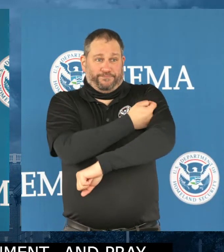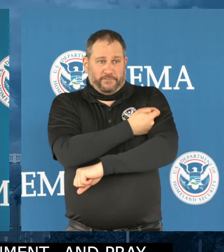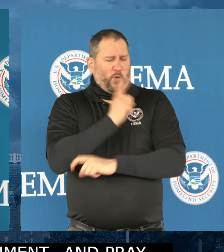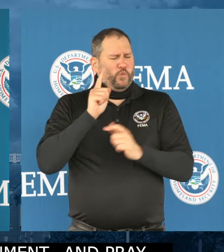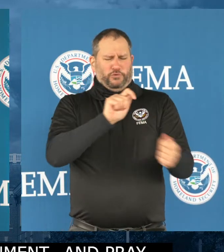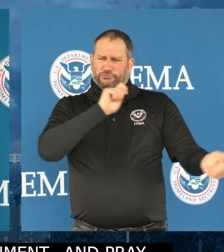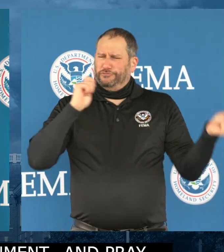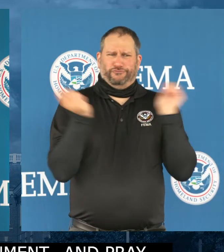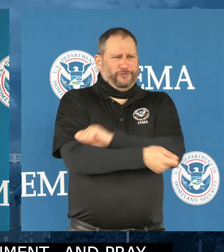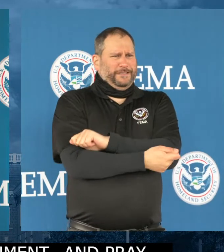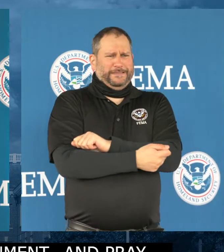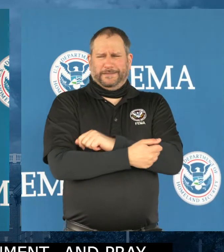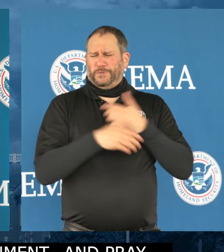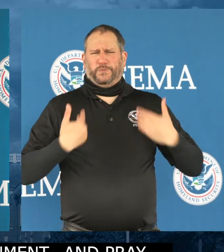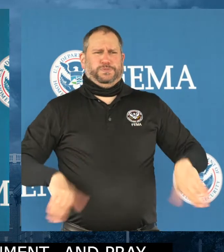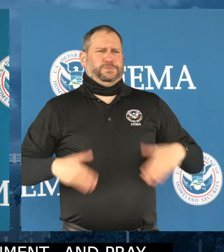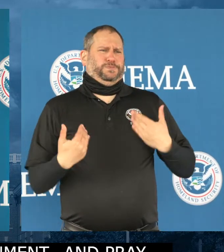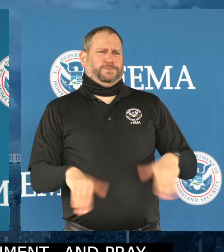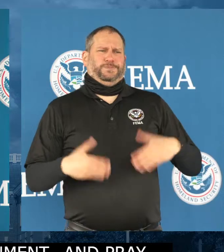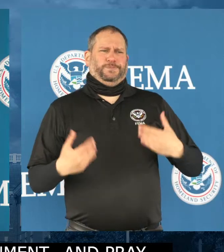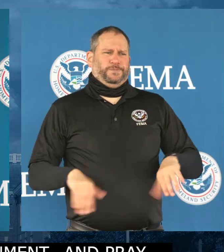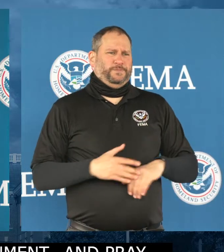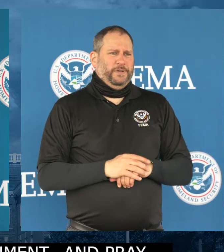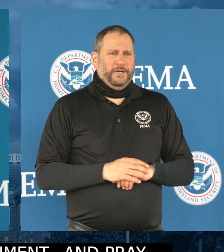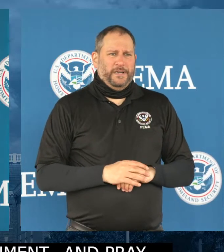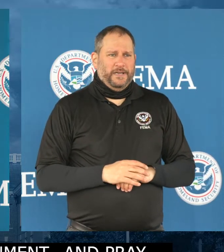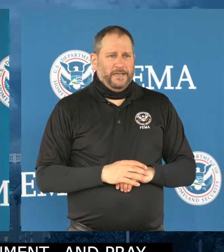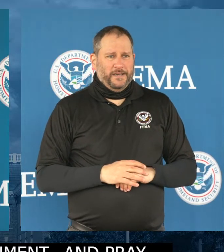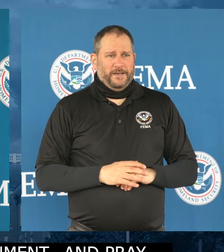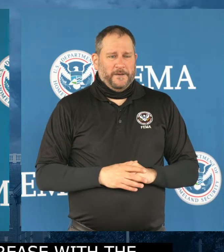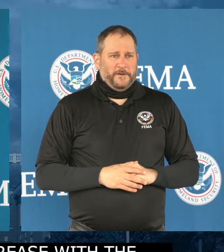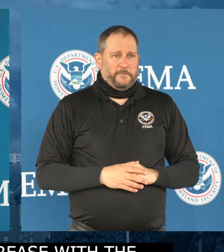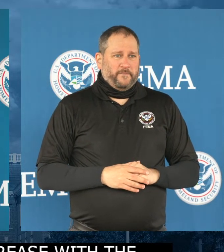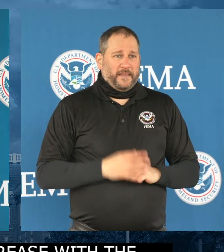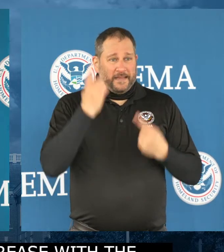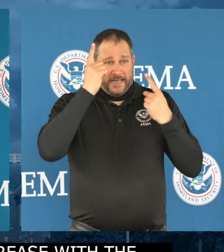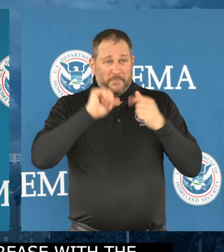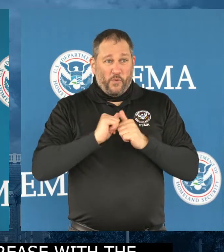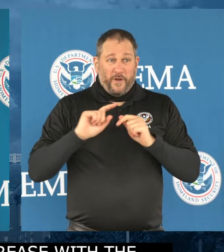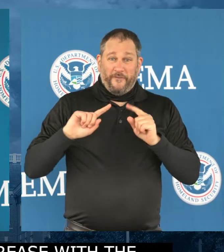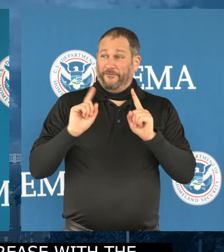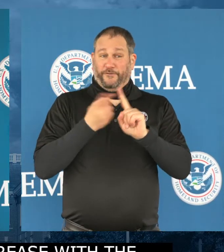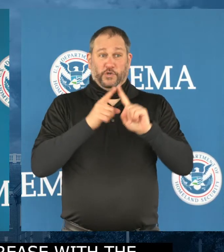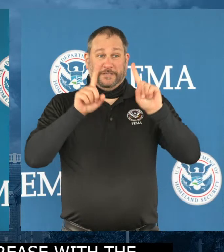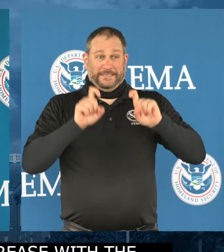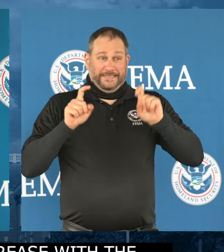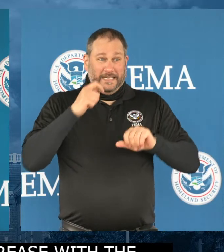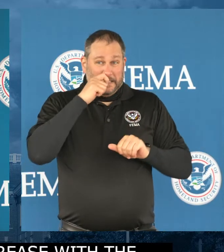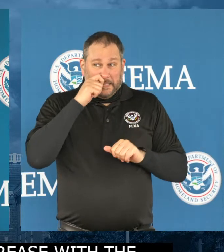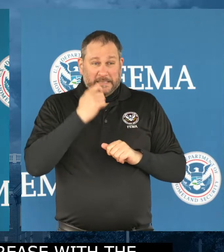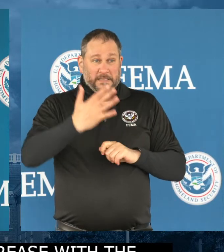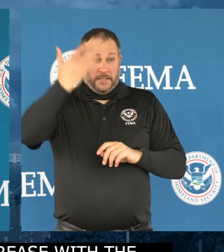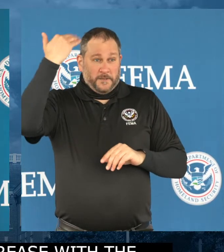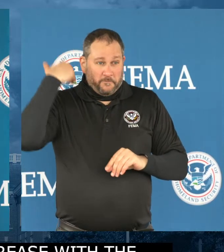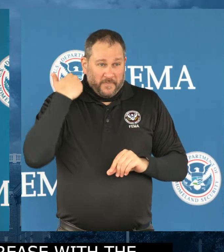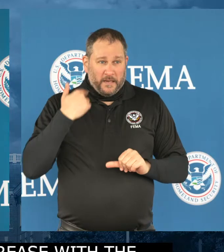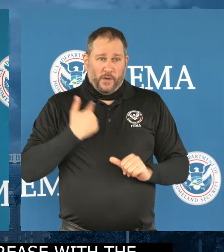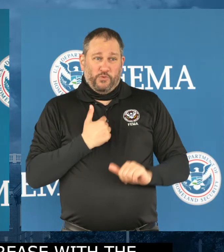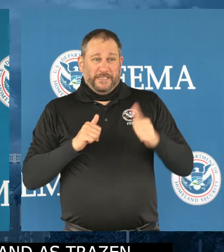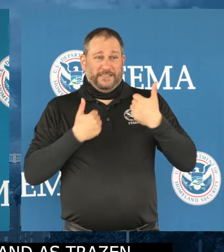entirely. If you think about when we first went into testing, we challenged ourselves to do 80,000 a month.